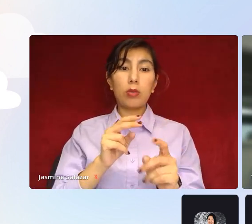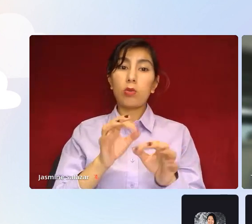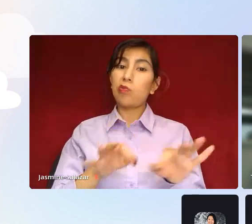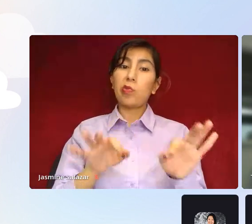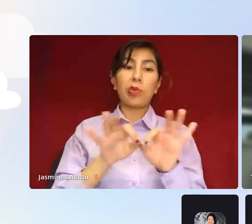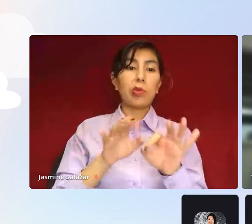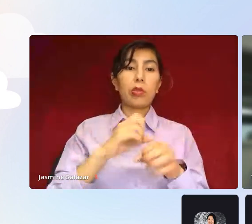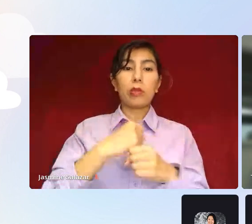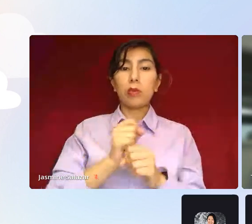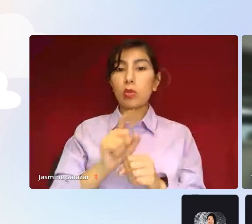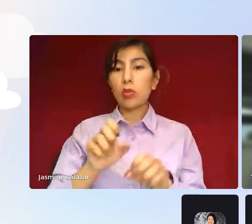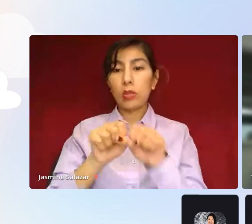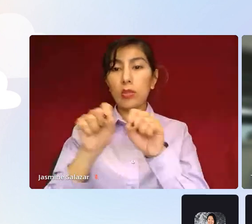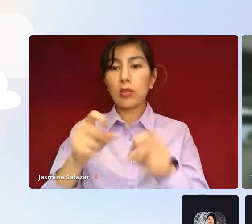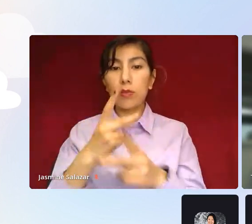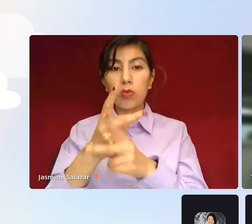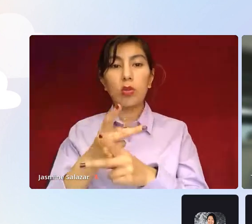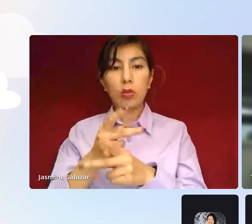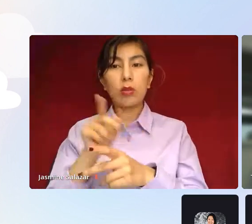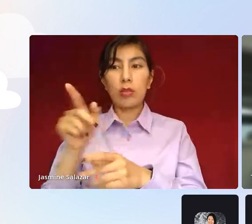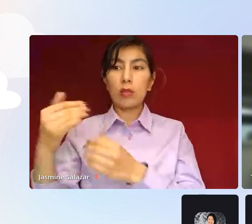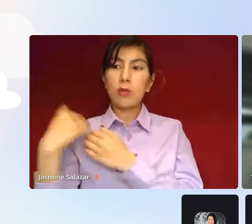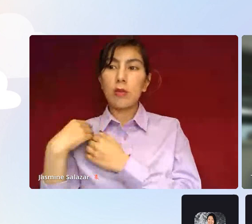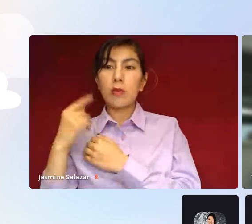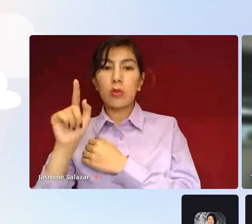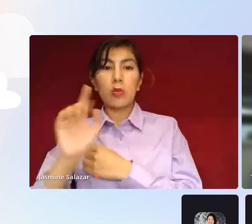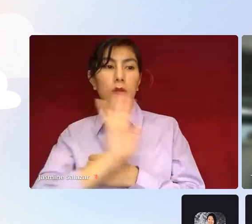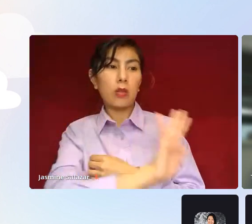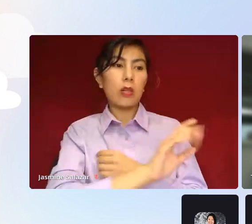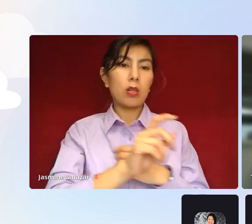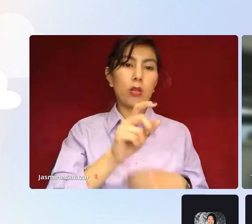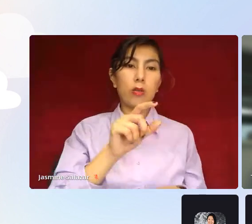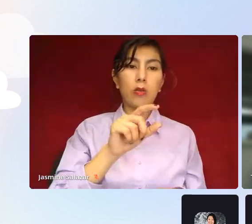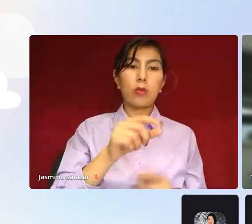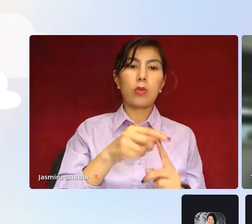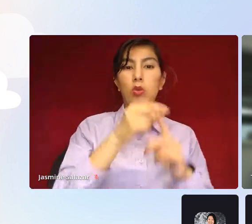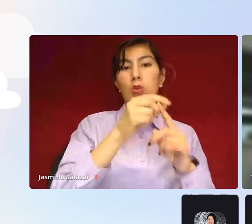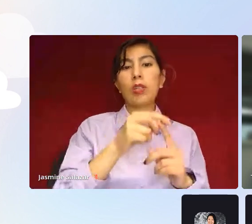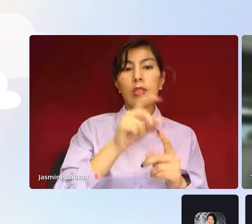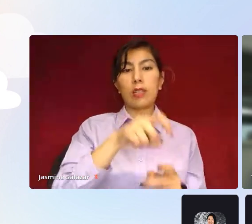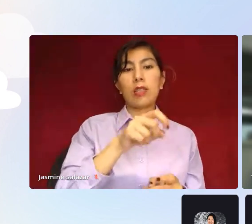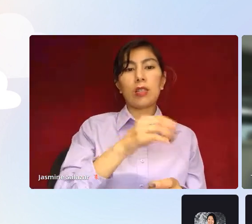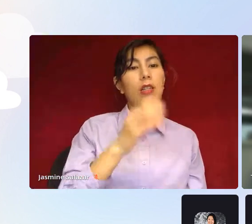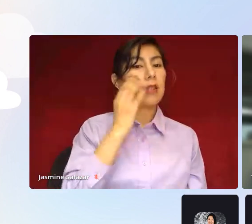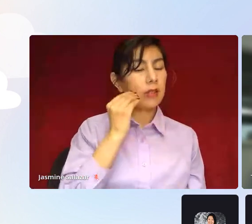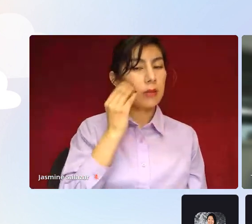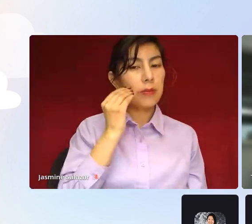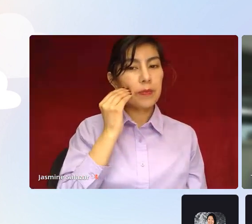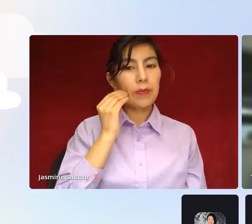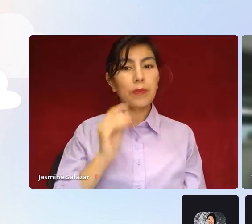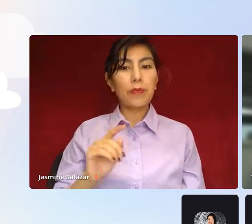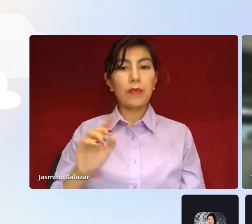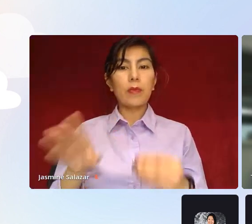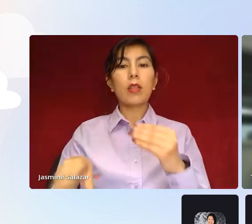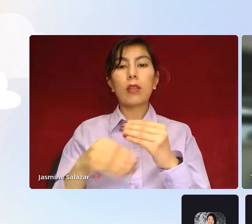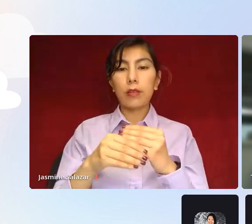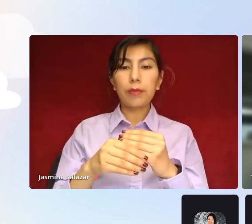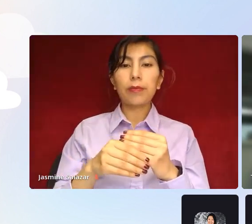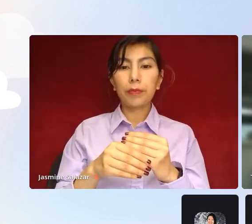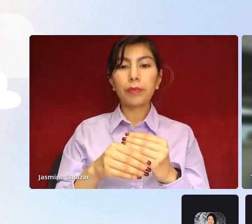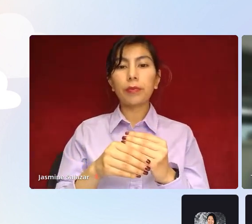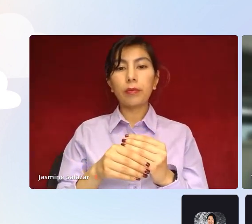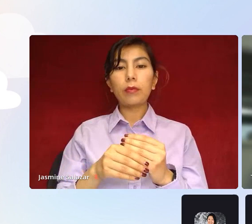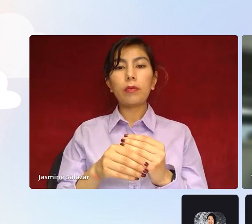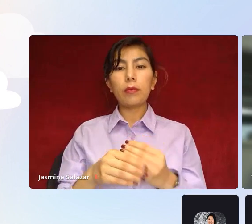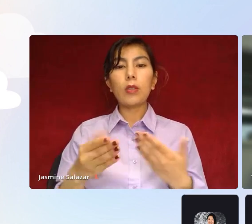ensuring that the system of care is responsive to their unique needs and experiences. In addition, promoting diversity and